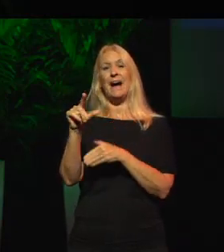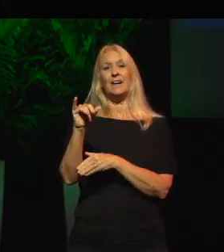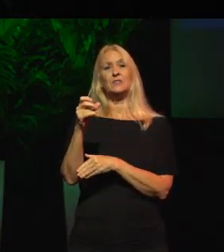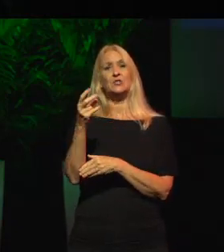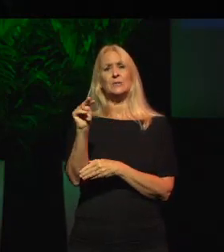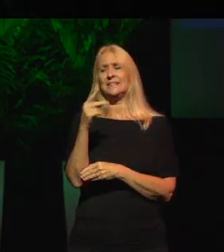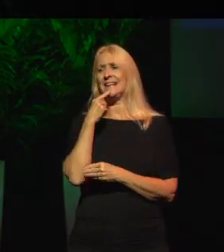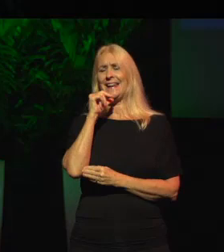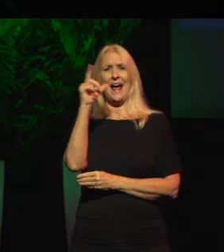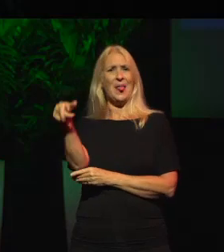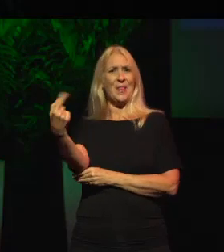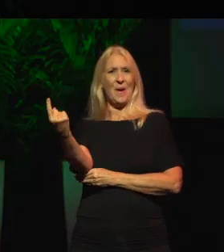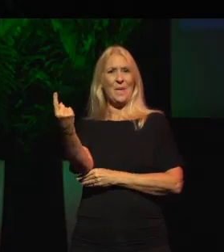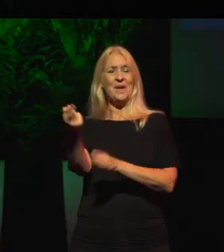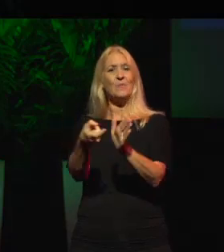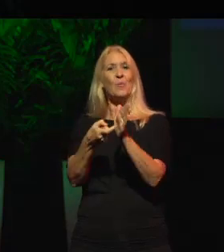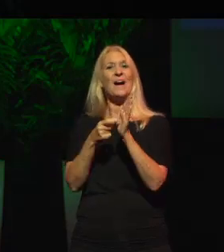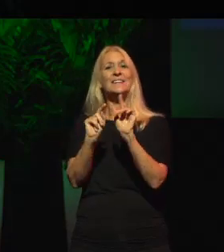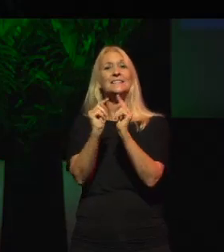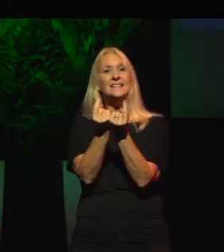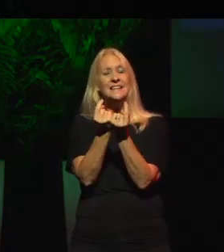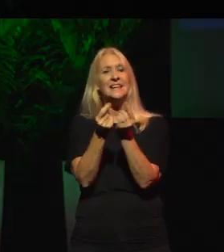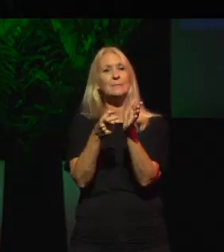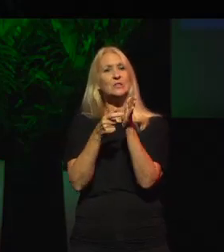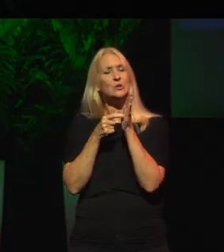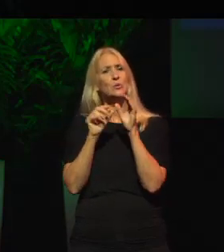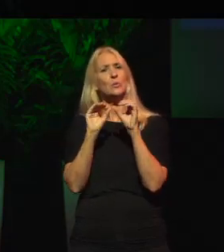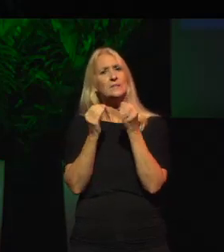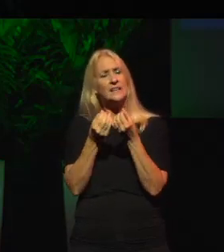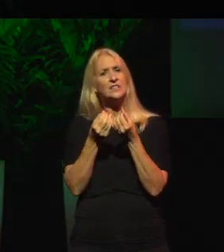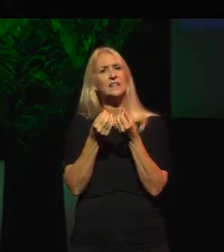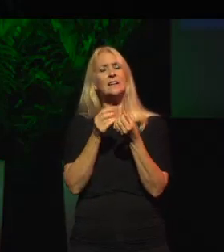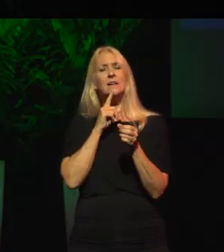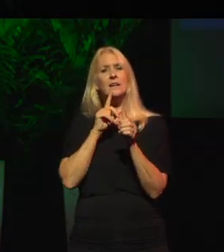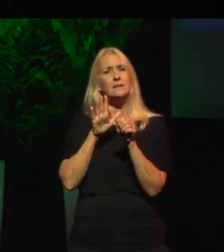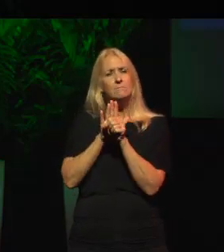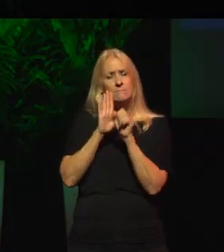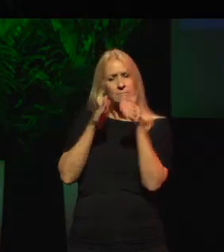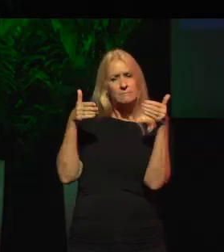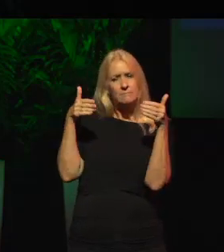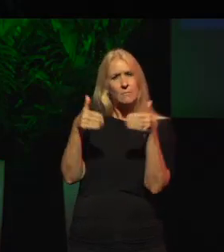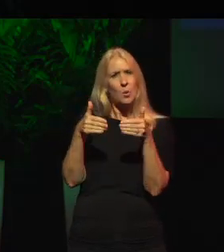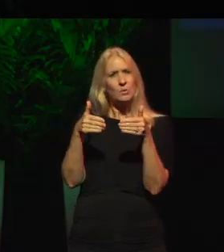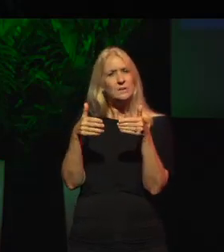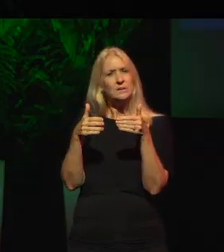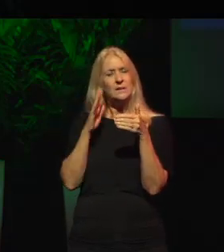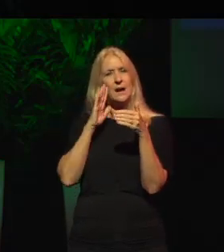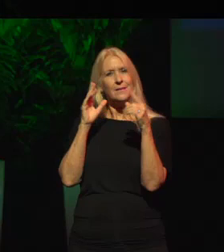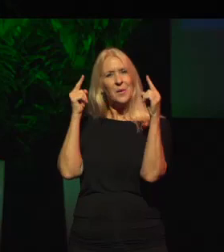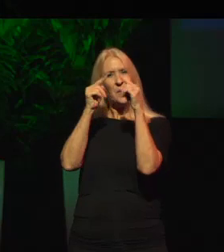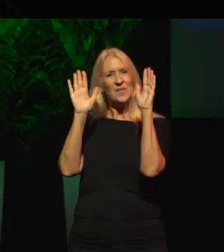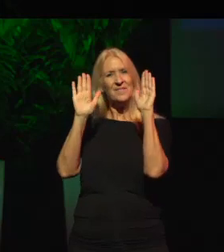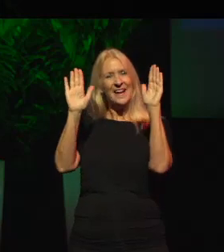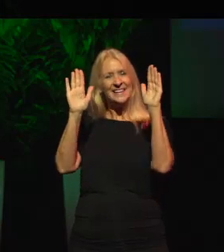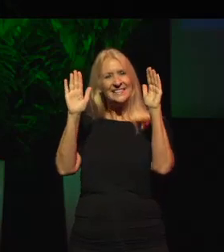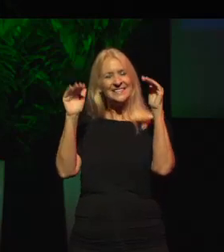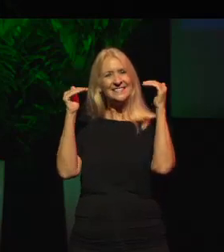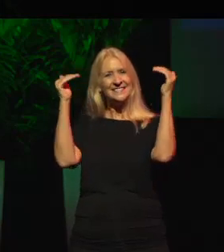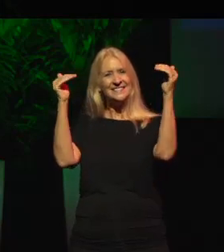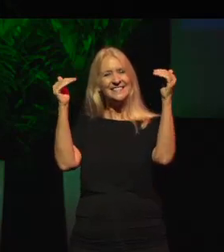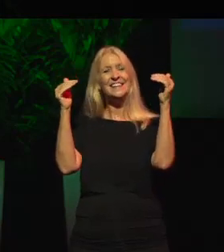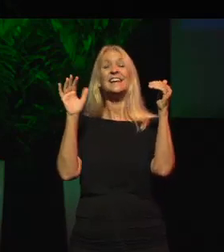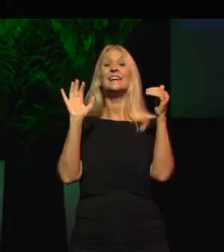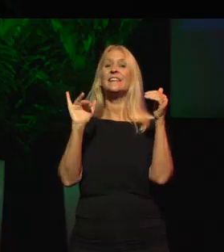alone. It took a team and it took an organization committed to that level of excellence to get to that point. And that's our